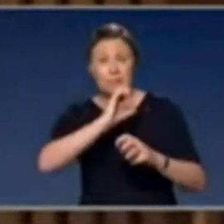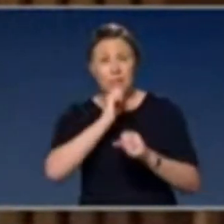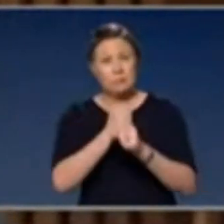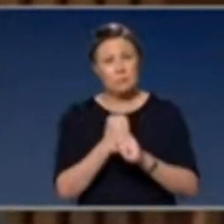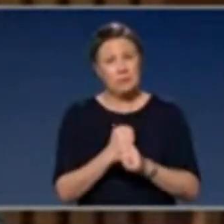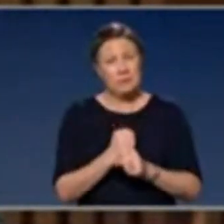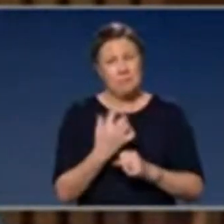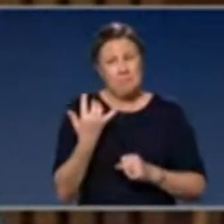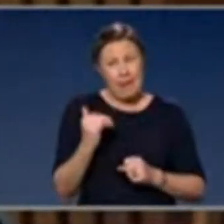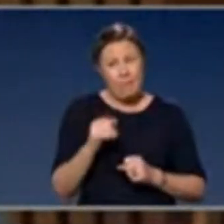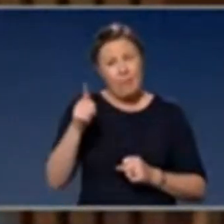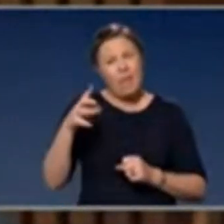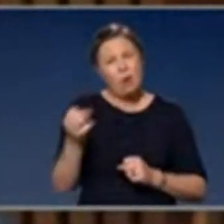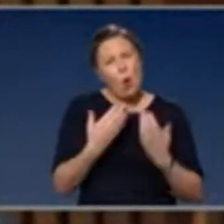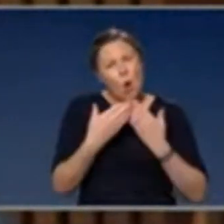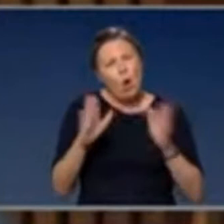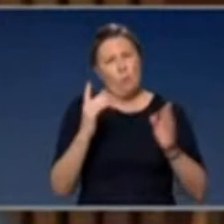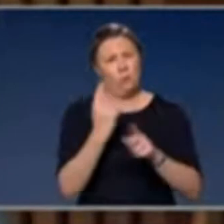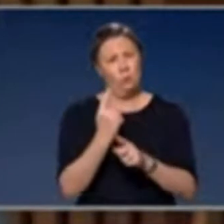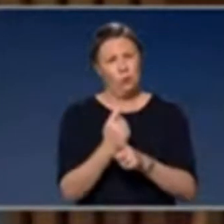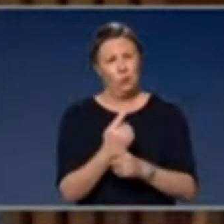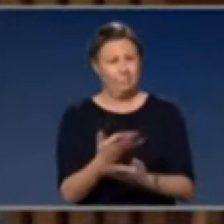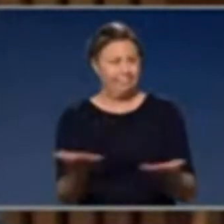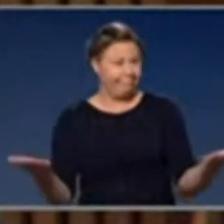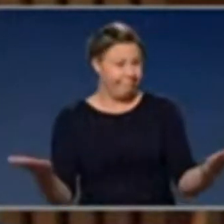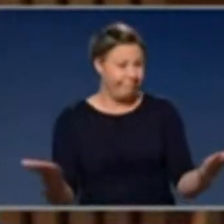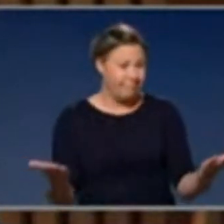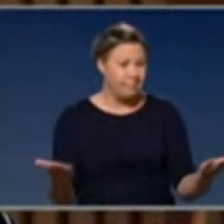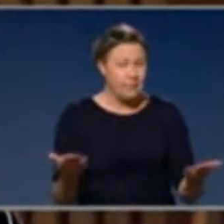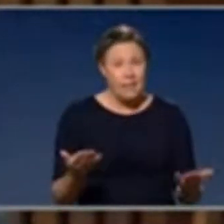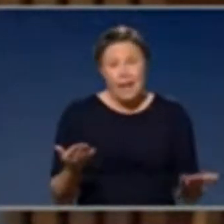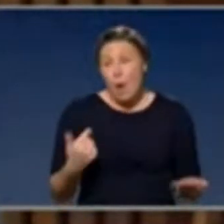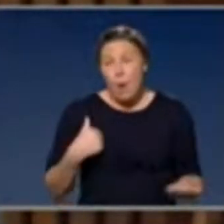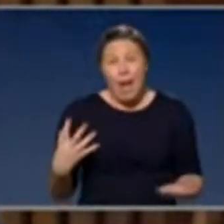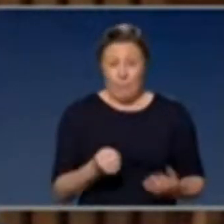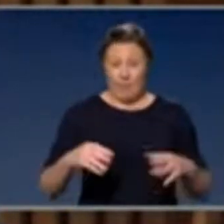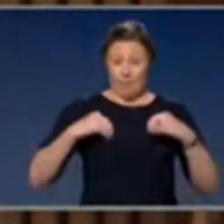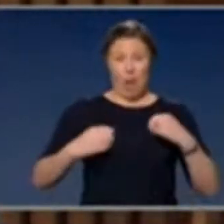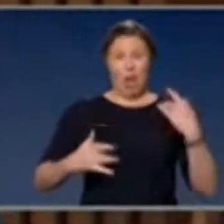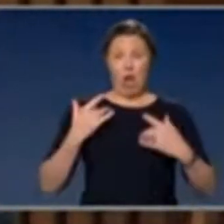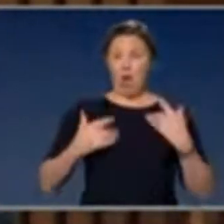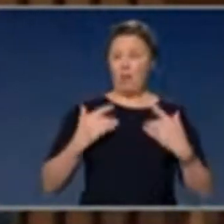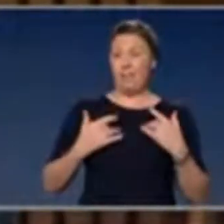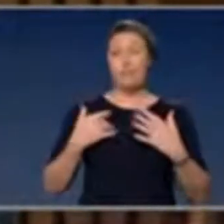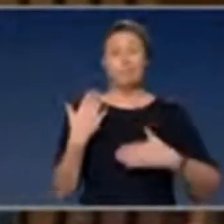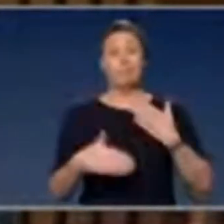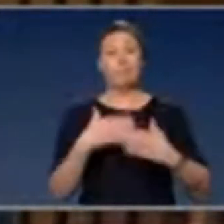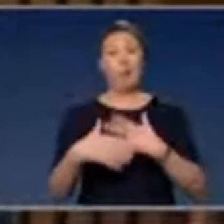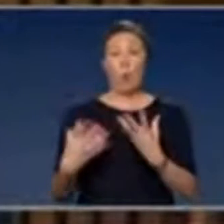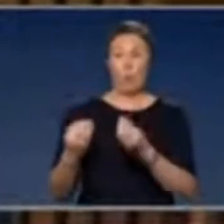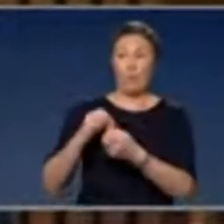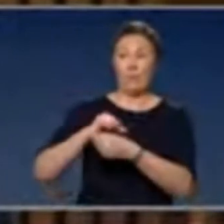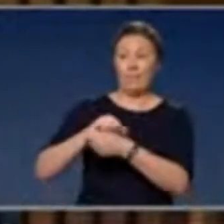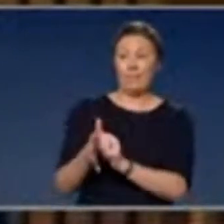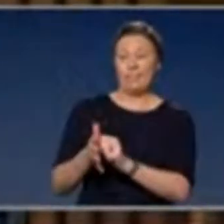Australian public that it's inevitable that we have to live with some degree of risk with this virus, and that the quasi-suppression or rather